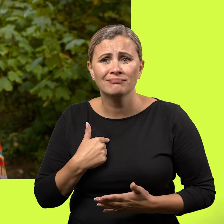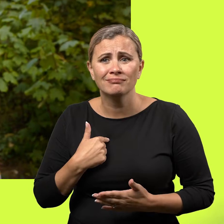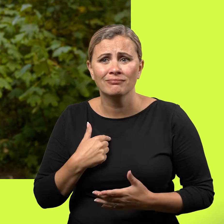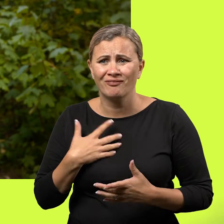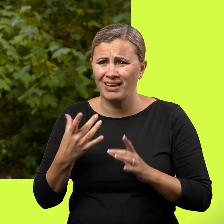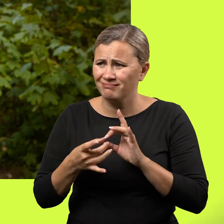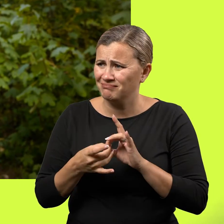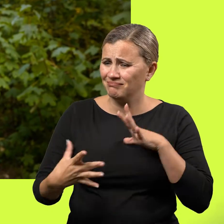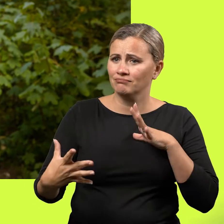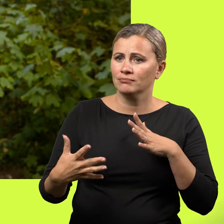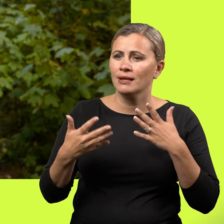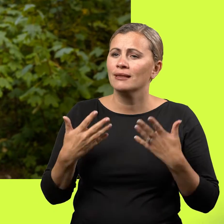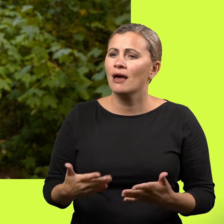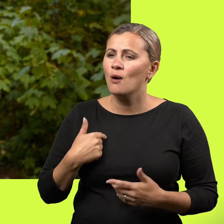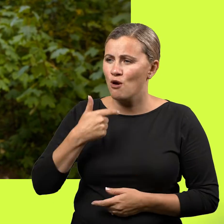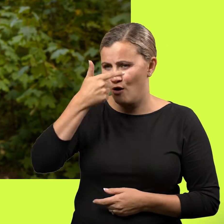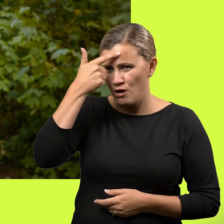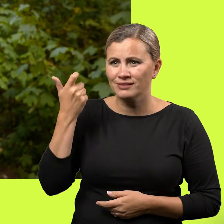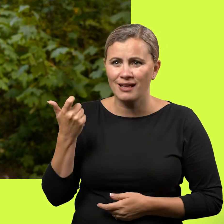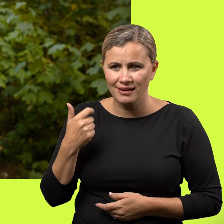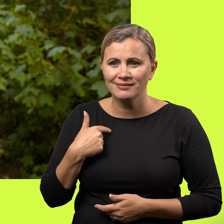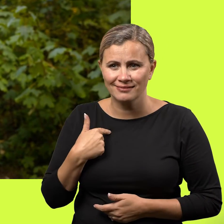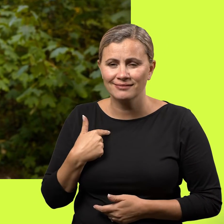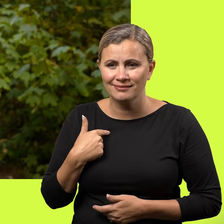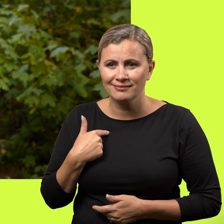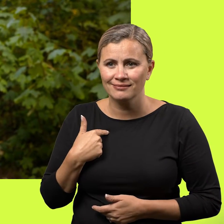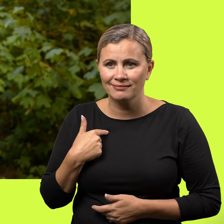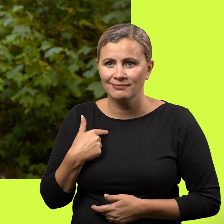I'm disconnected, but I understand now.